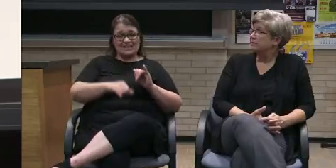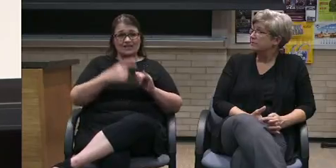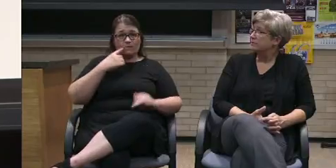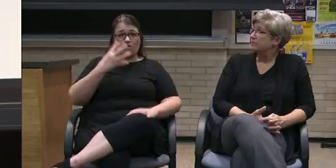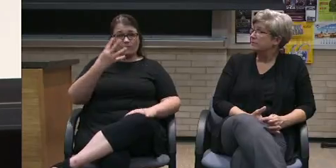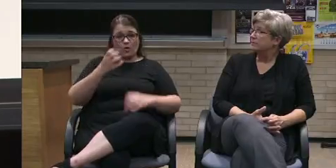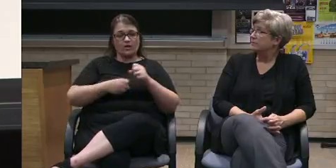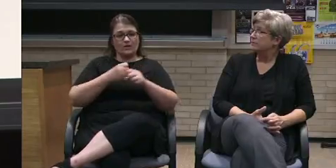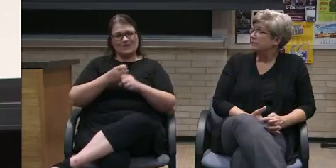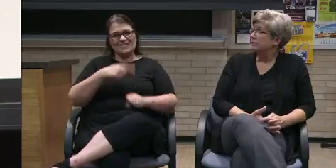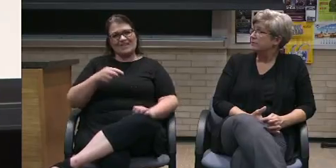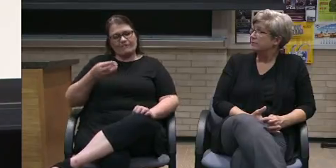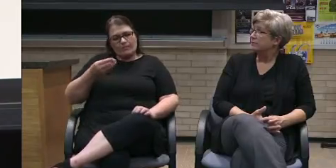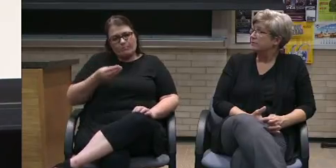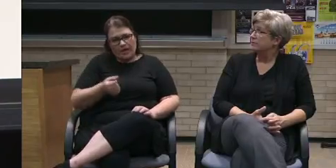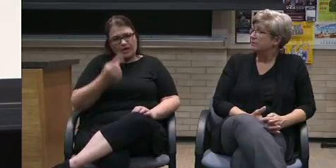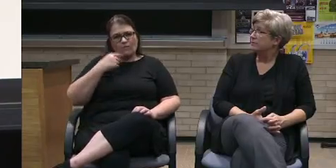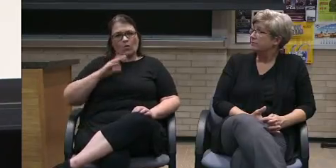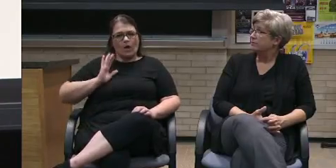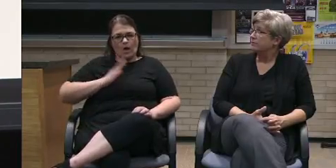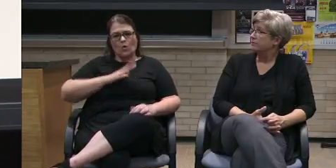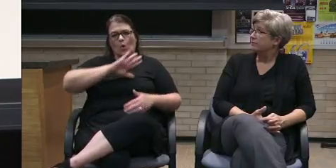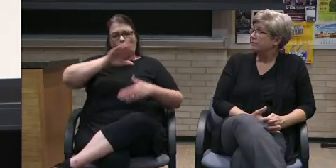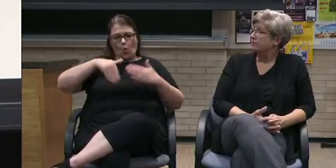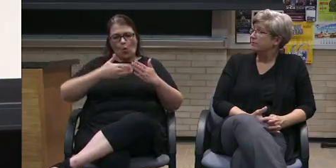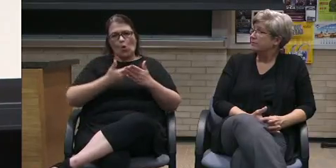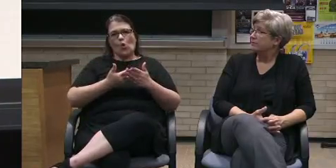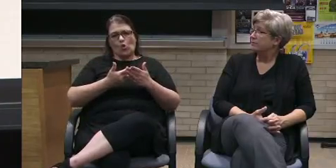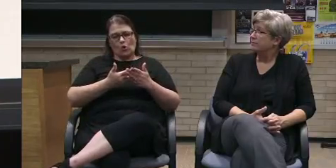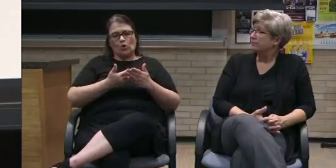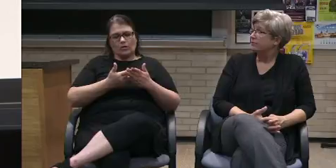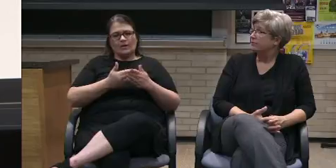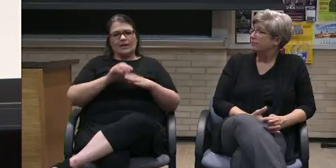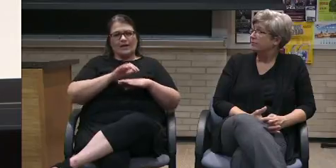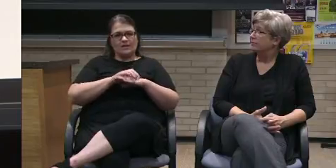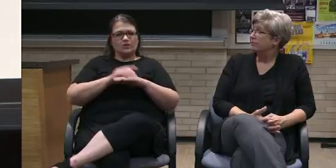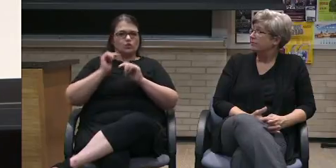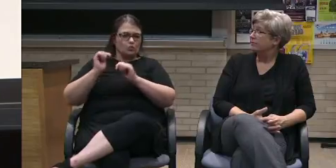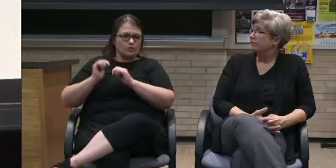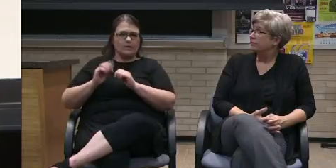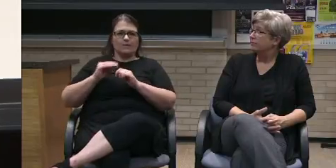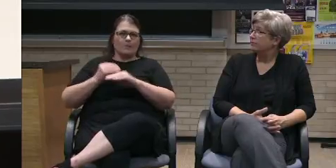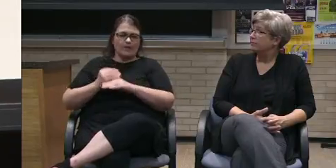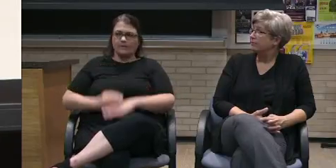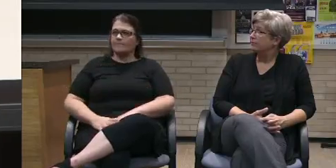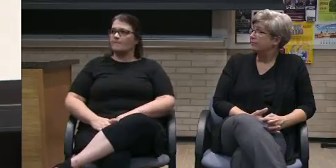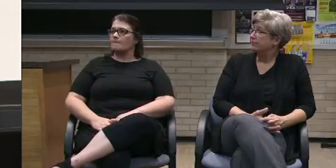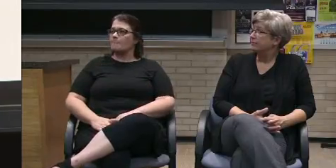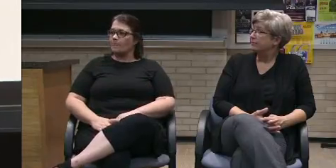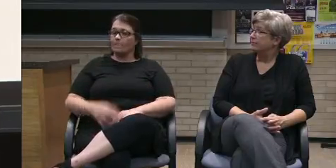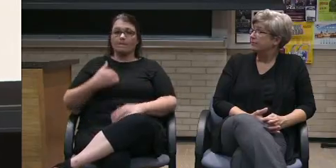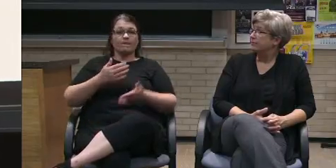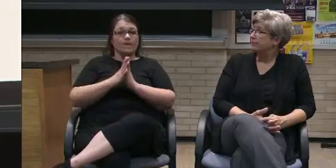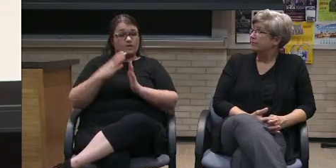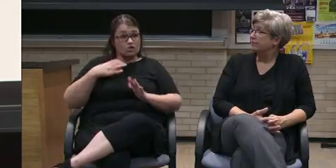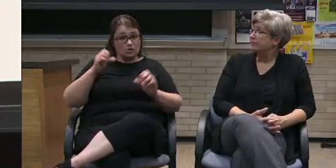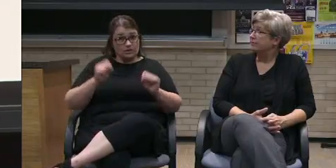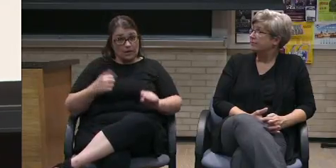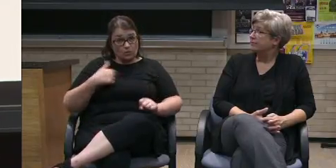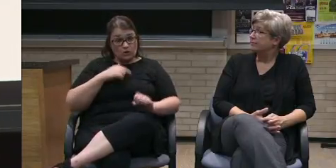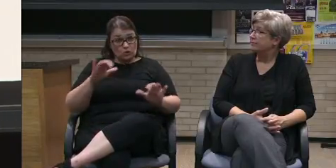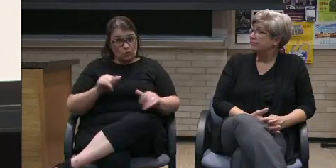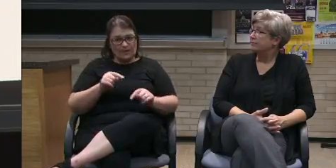they've paid for our entire co-requisite remediation in English, and we need one student to pay for math. I asked the chairs if we could do it. They said yes.